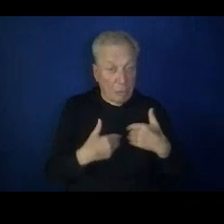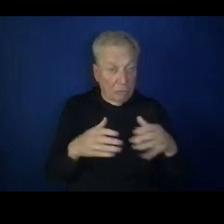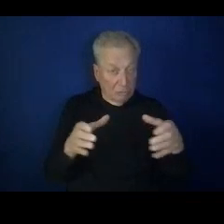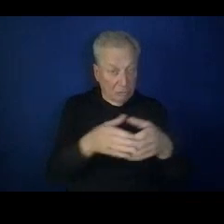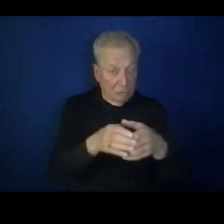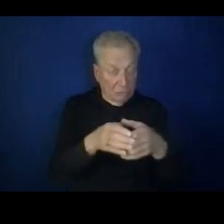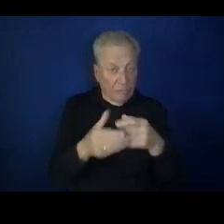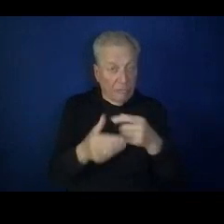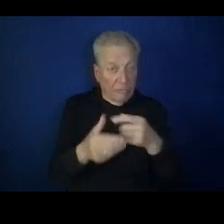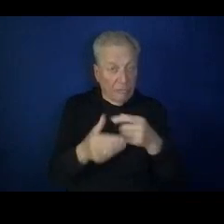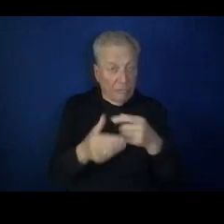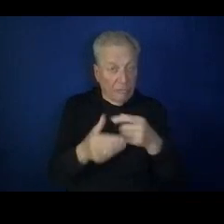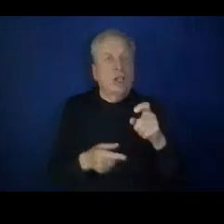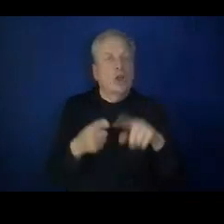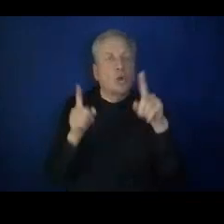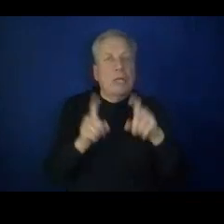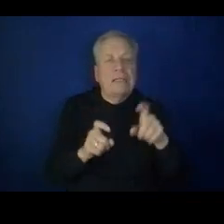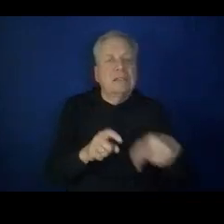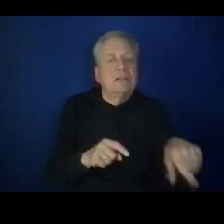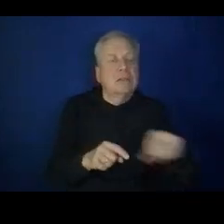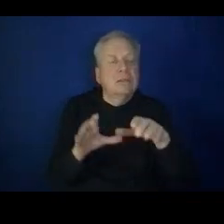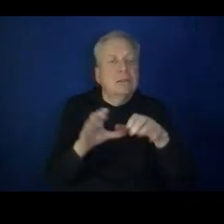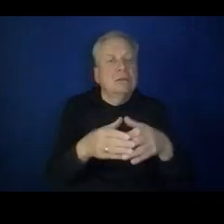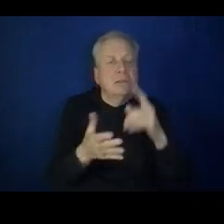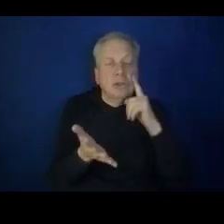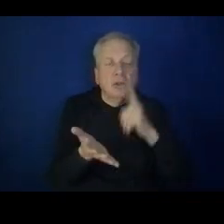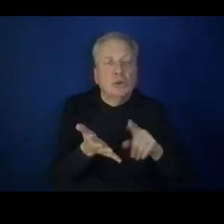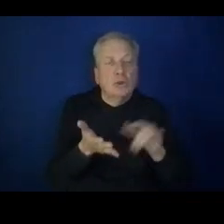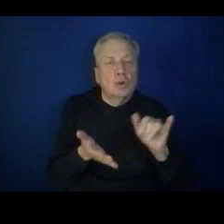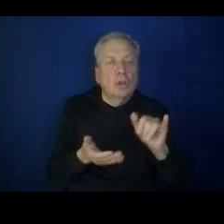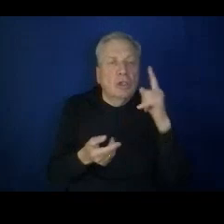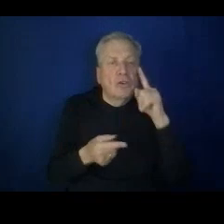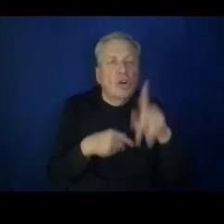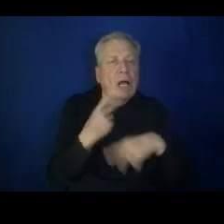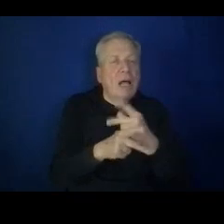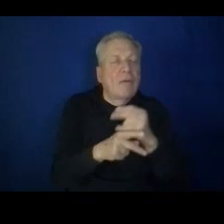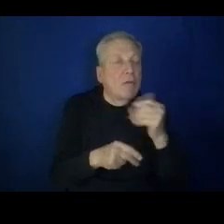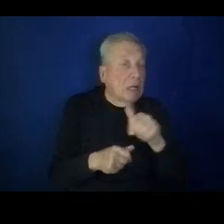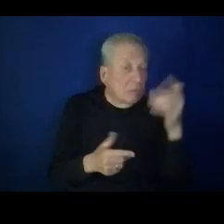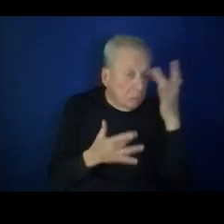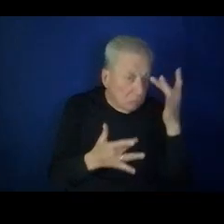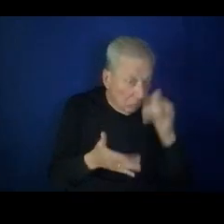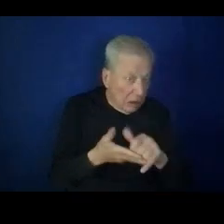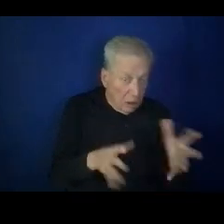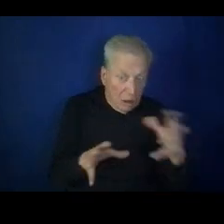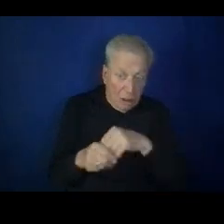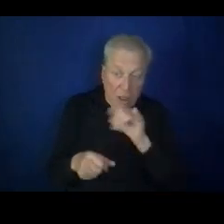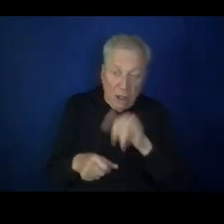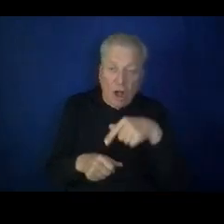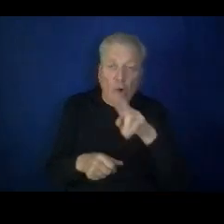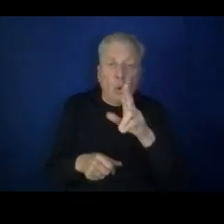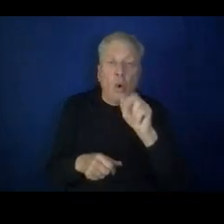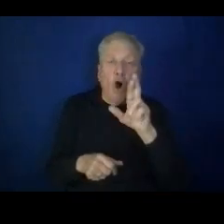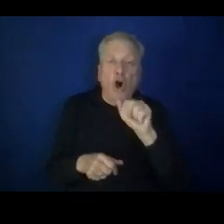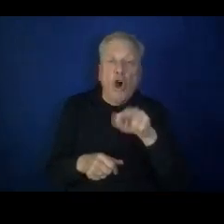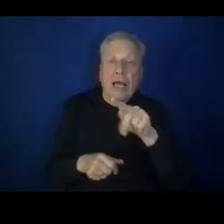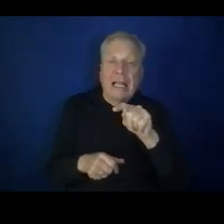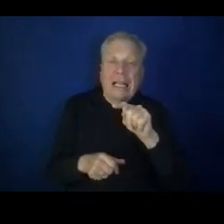We need to test them for brucellosis to see if they could enter the quarantine program, because you have to be